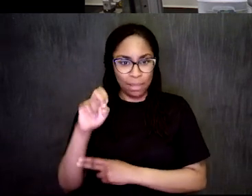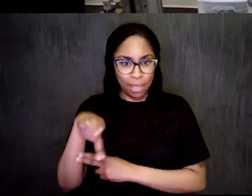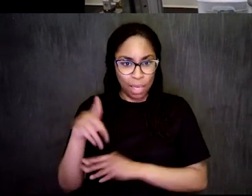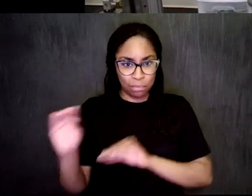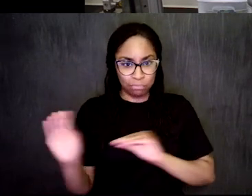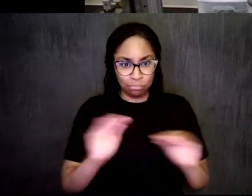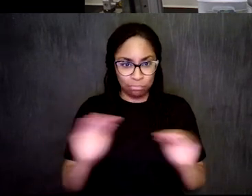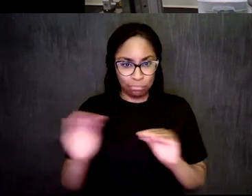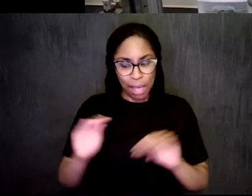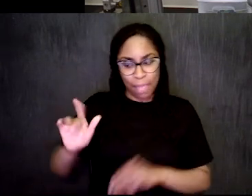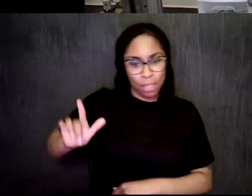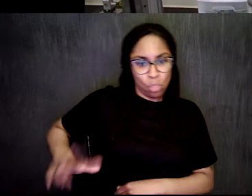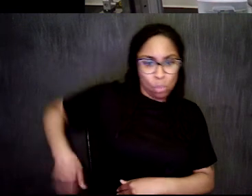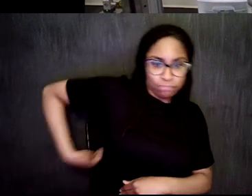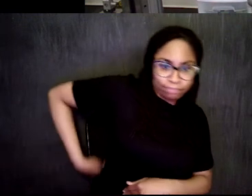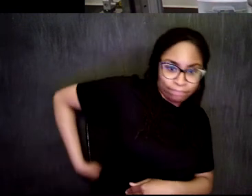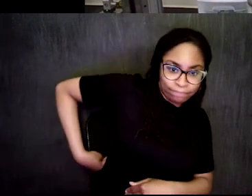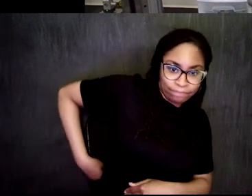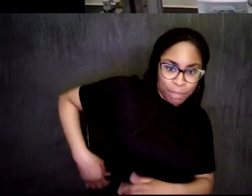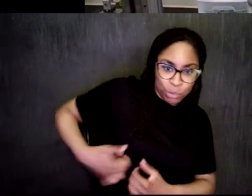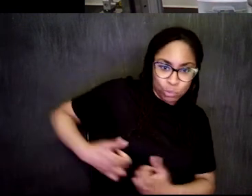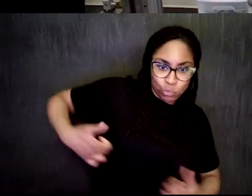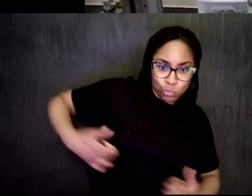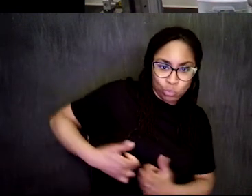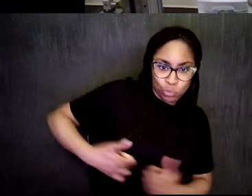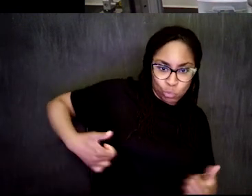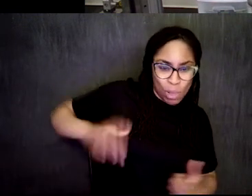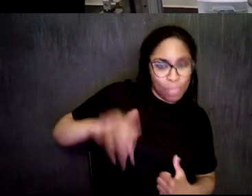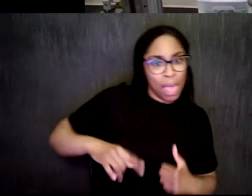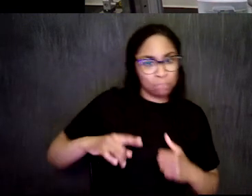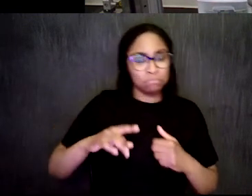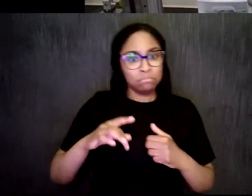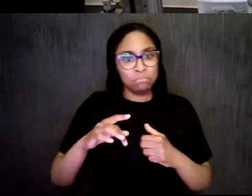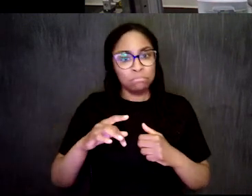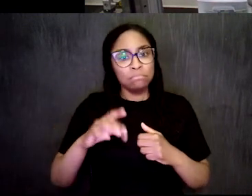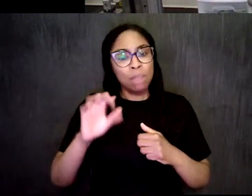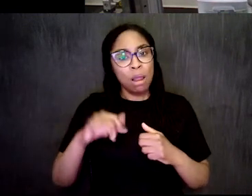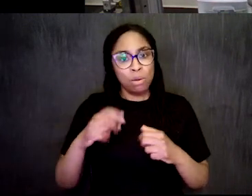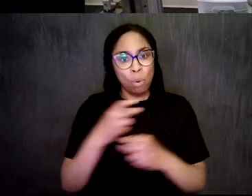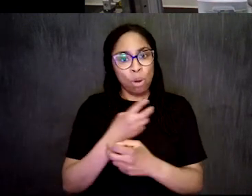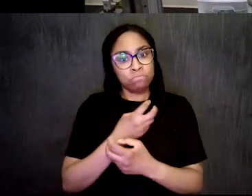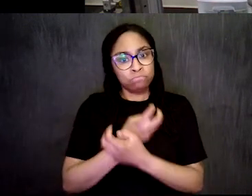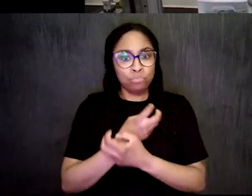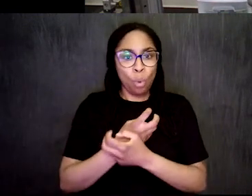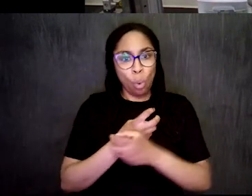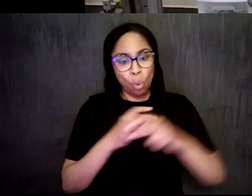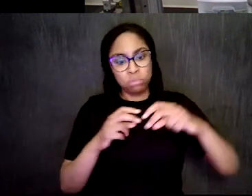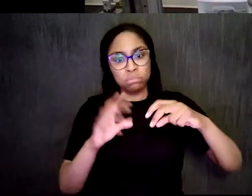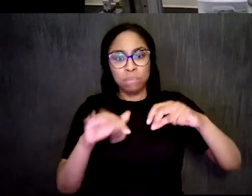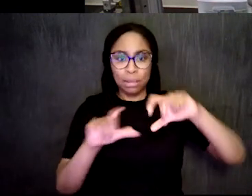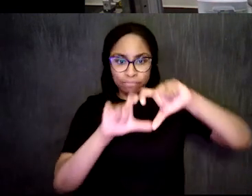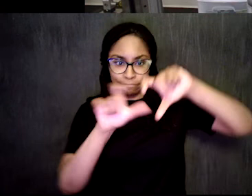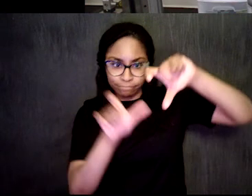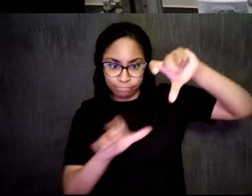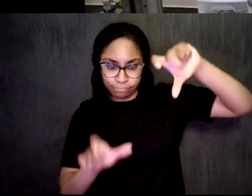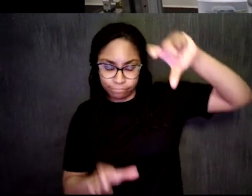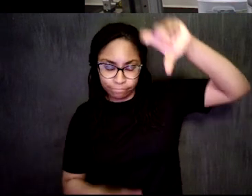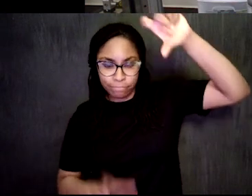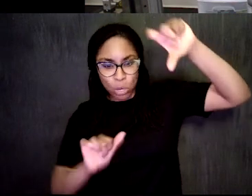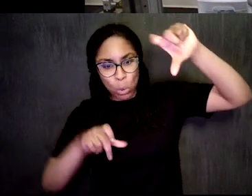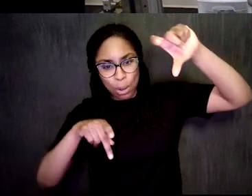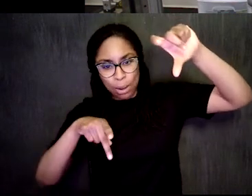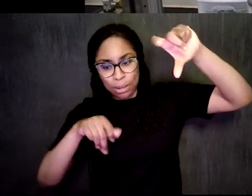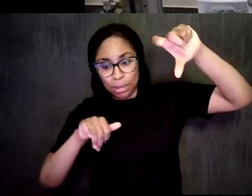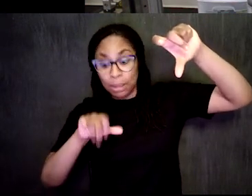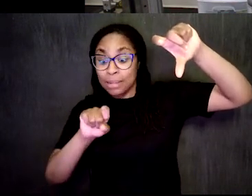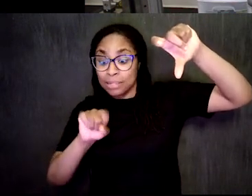hip mobility and then a little bit of low back stretch. It's going to help take some pressure off of your vertebrae. So I'm just going to demonstrate again. I'll have you follow along